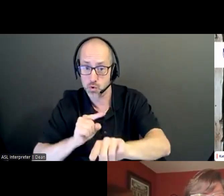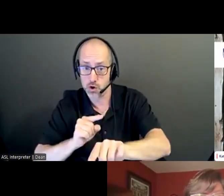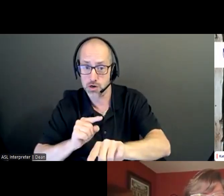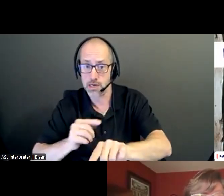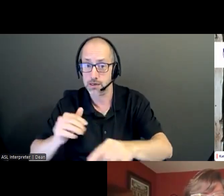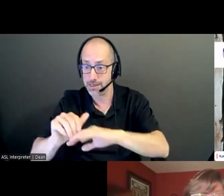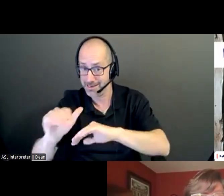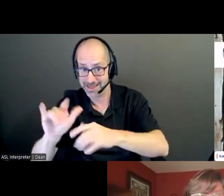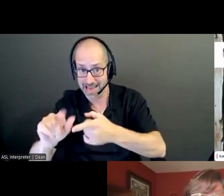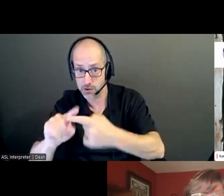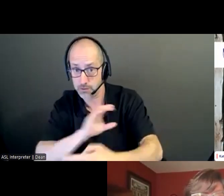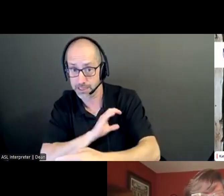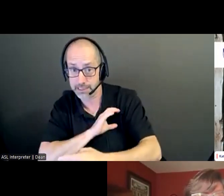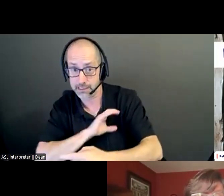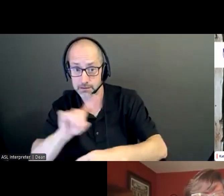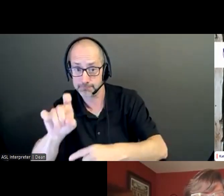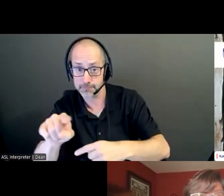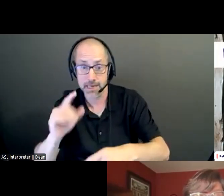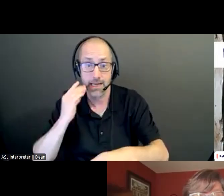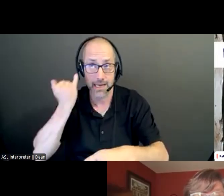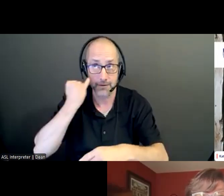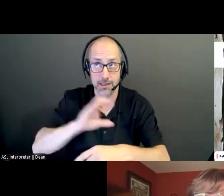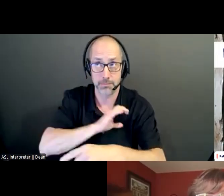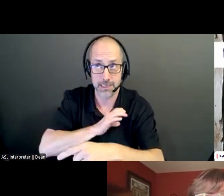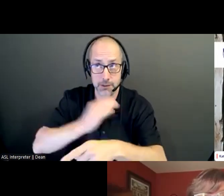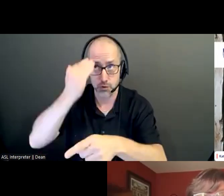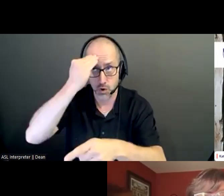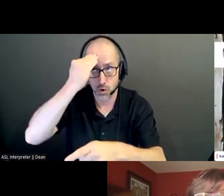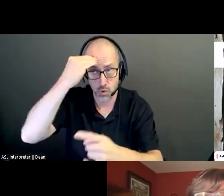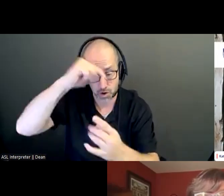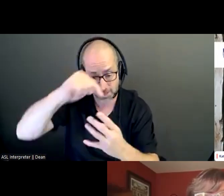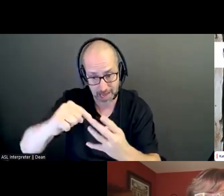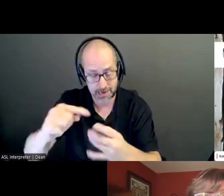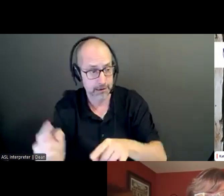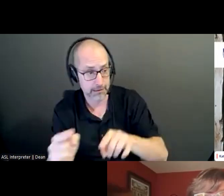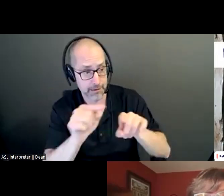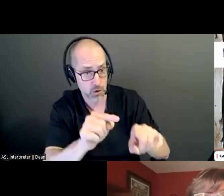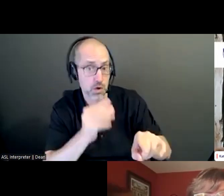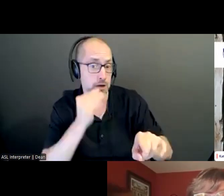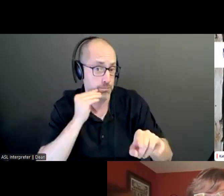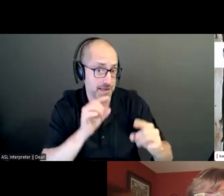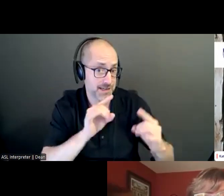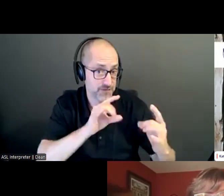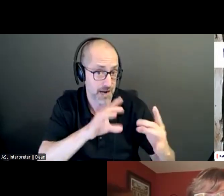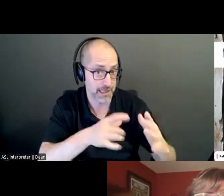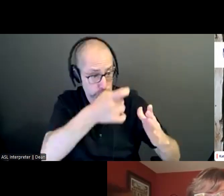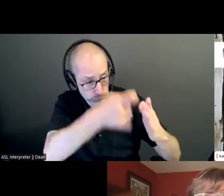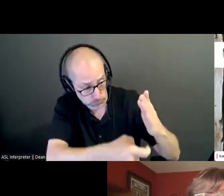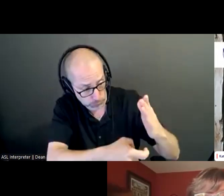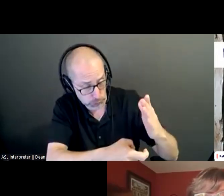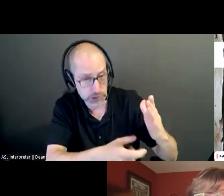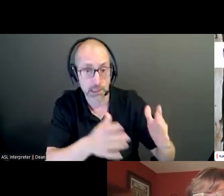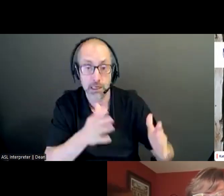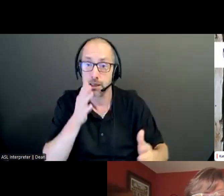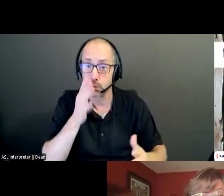is something that is known to police, if they go out and they do a domestic violence charge, do they check for firearms? Like, how